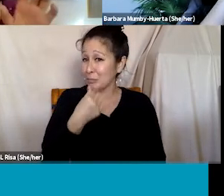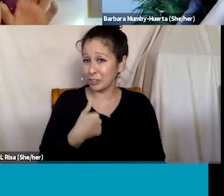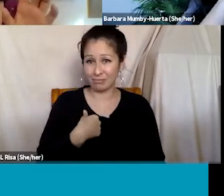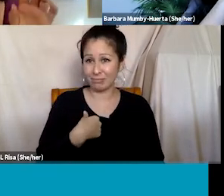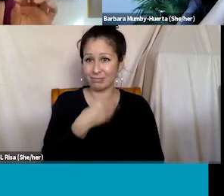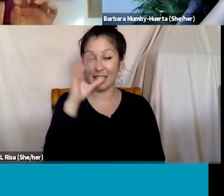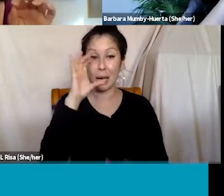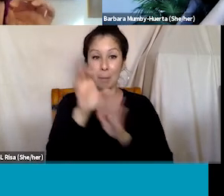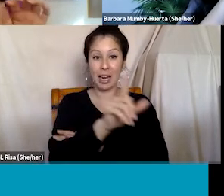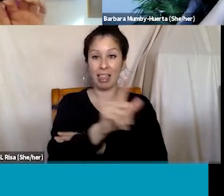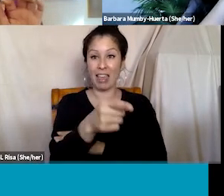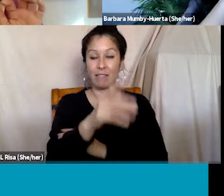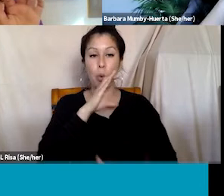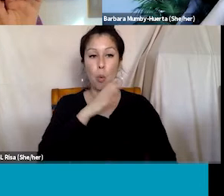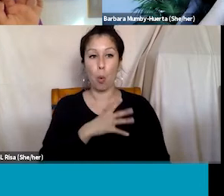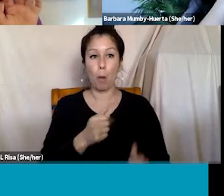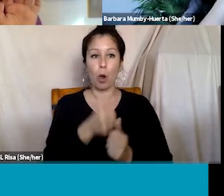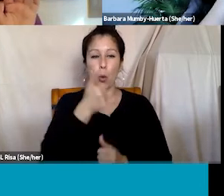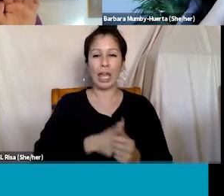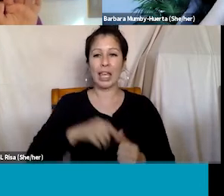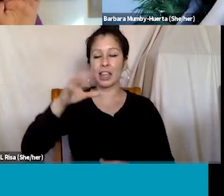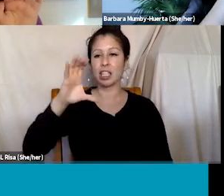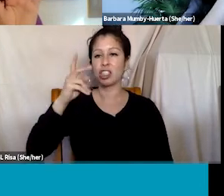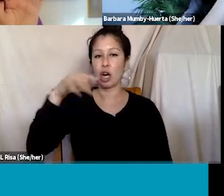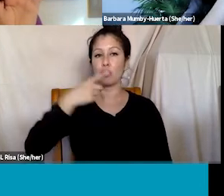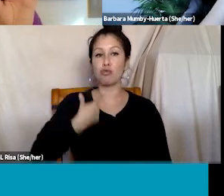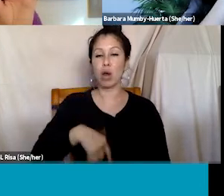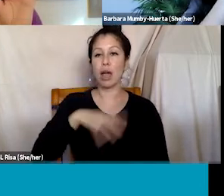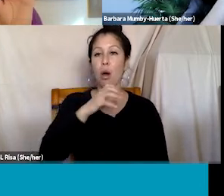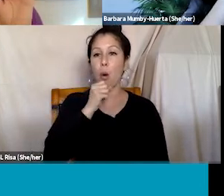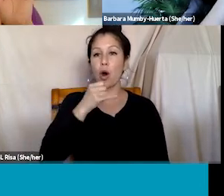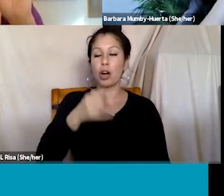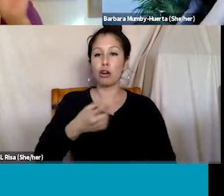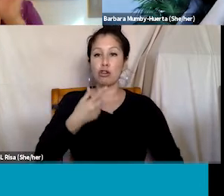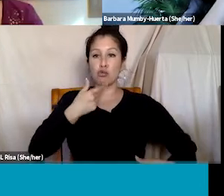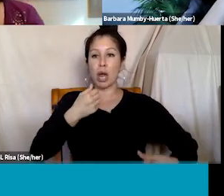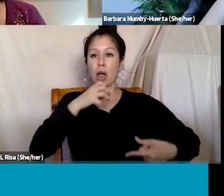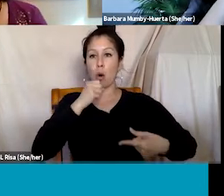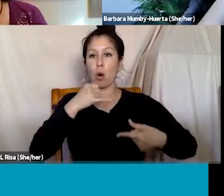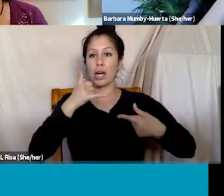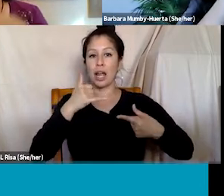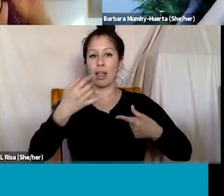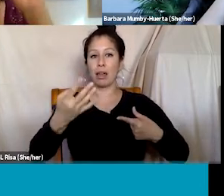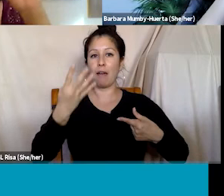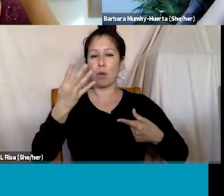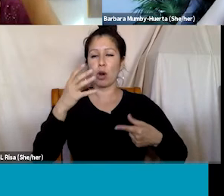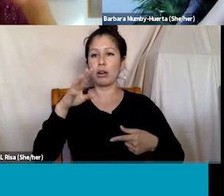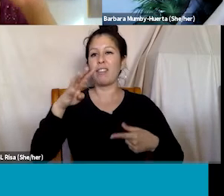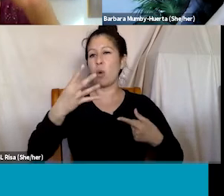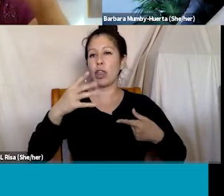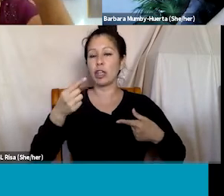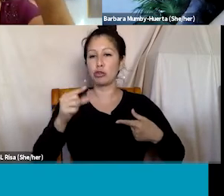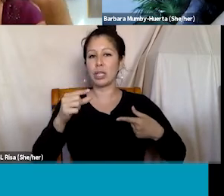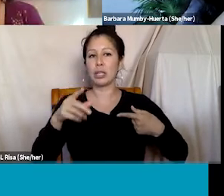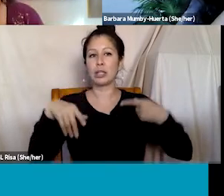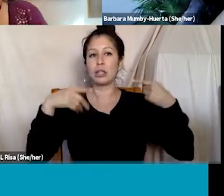the image on the left is a woman with each chakra. So it's red, orange, yellow. The 4th chakra is green, turquoise, and